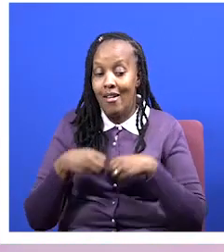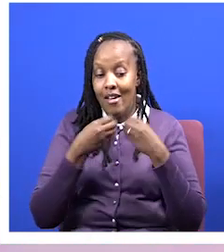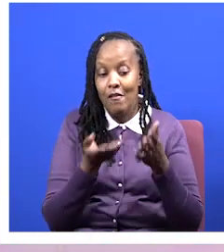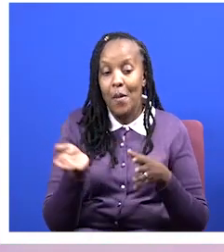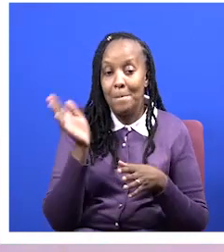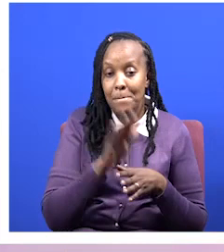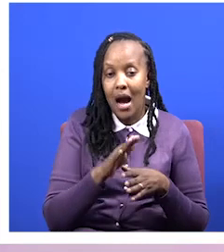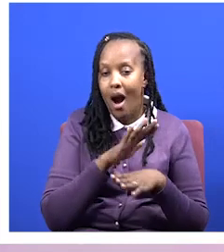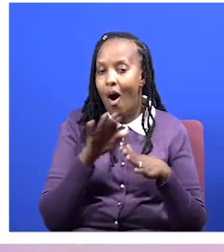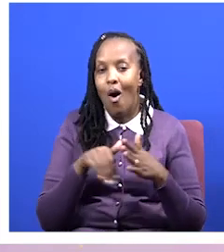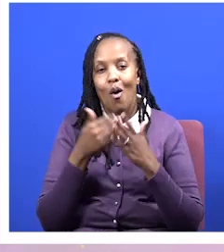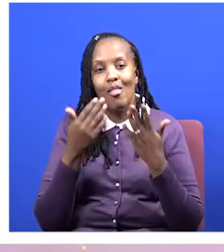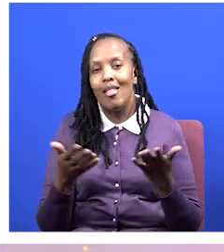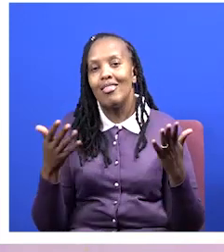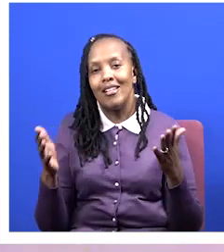things.